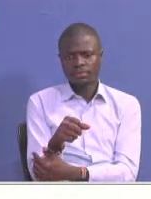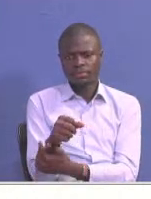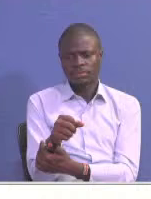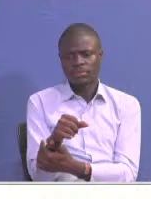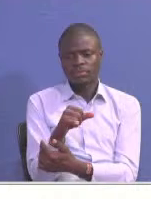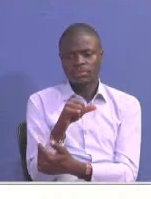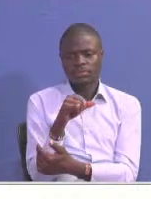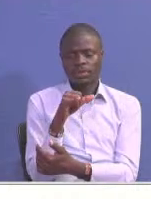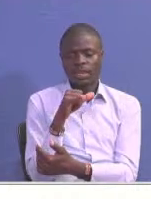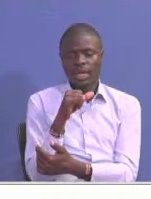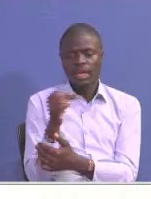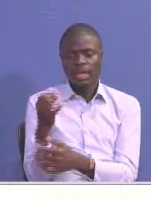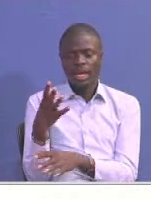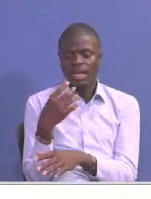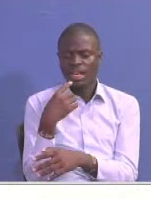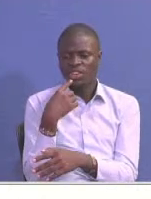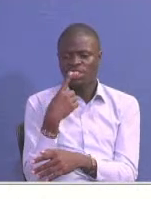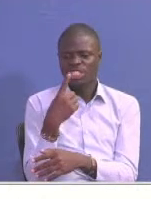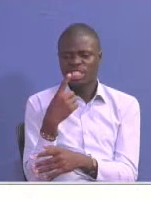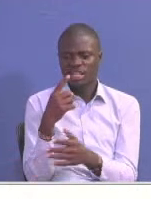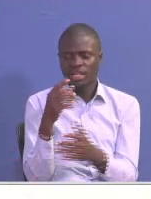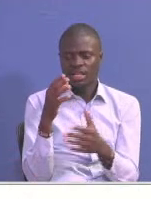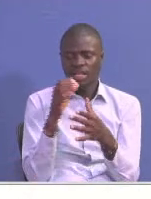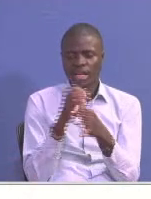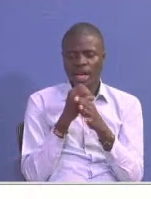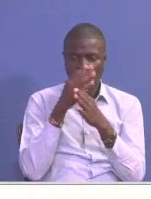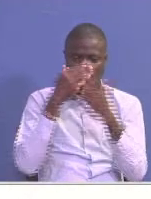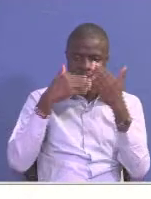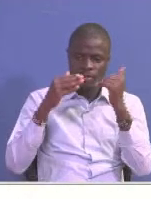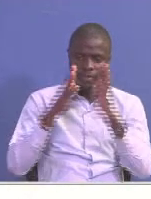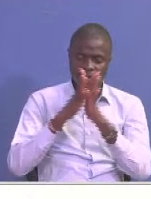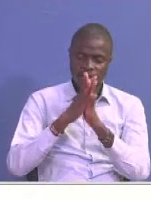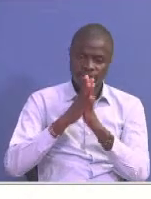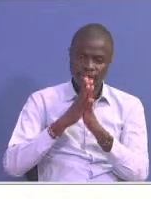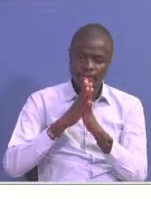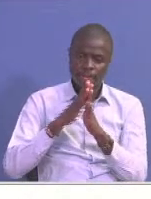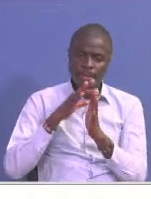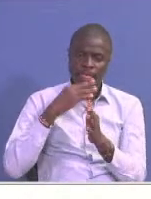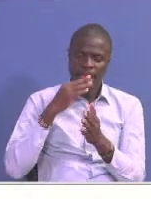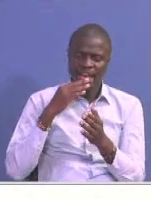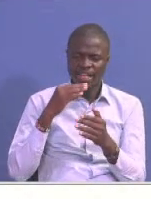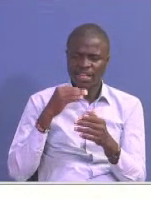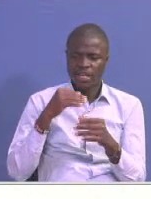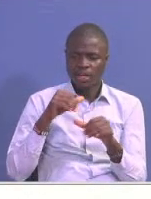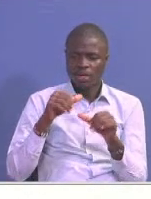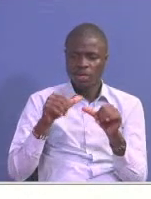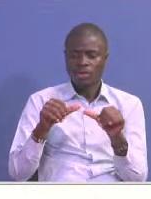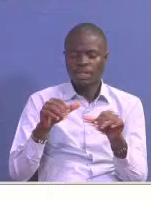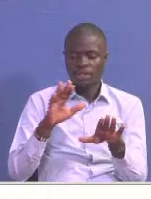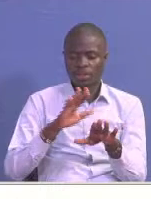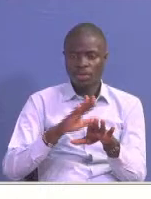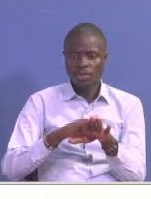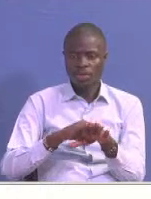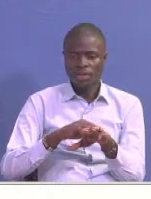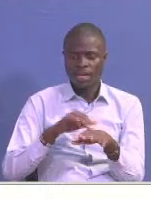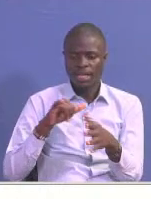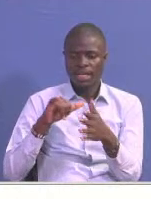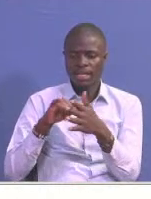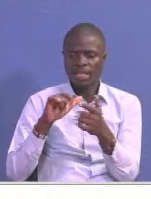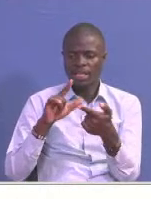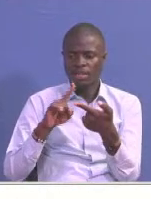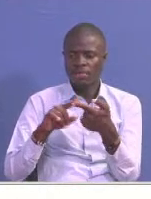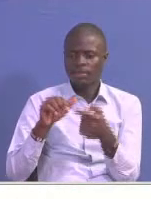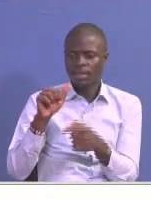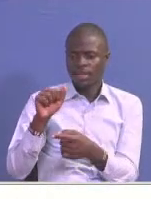I earlier on mentioned that our universities are fairly new and have yet been